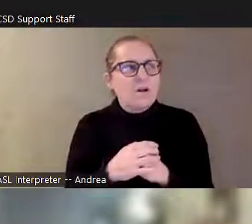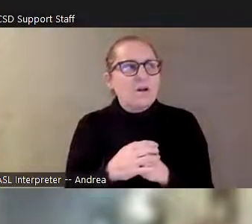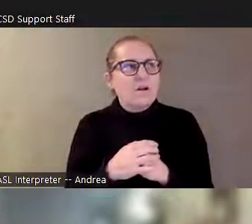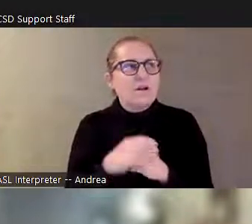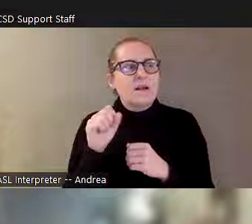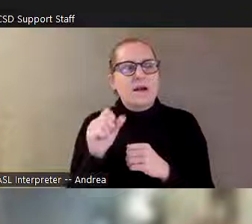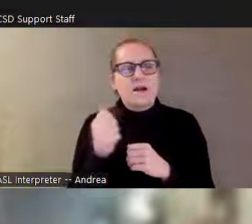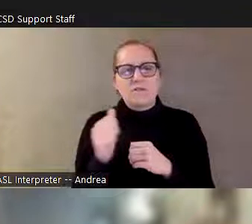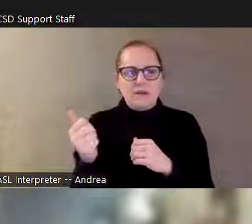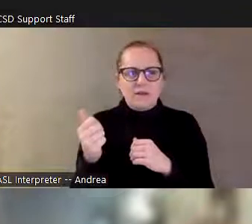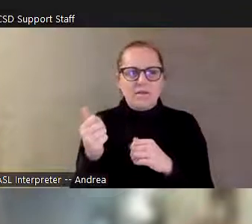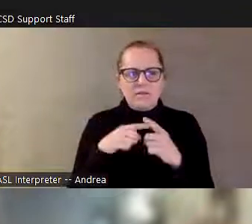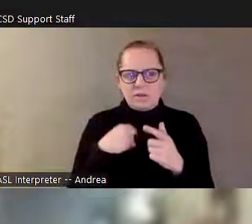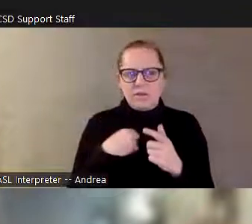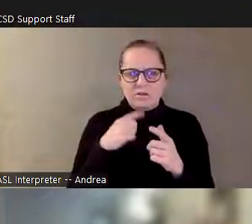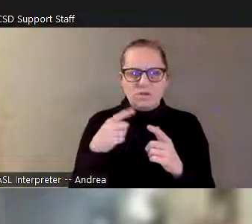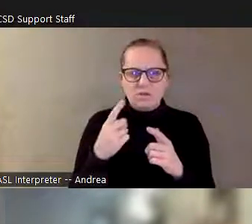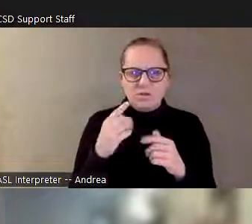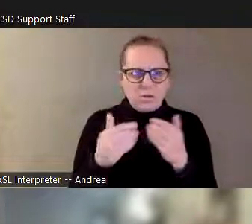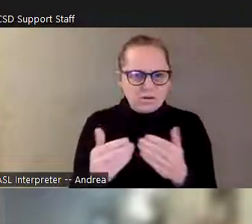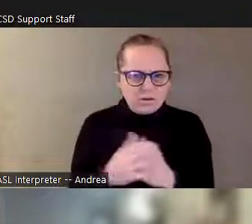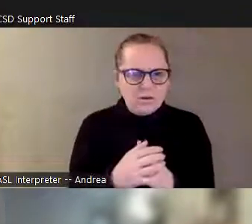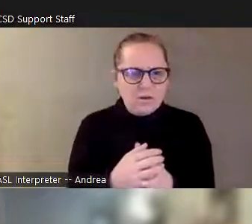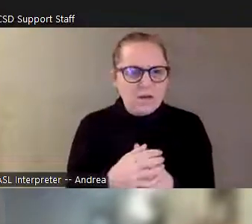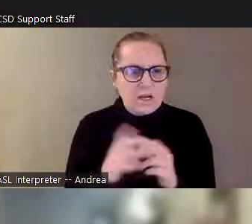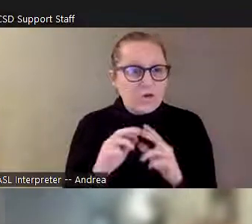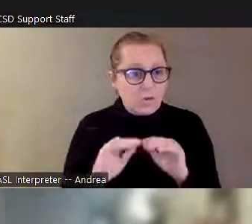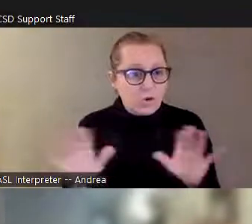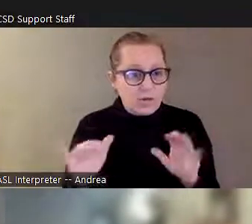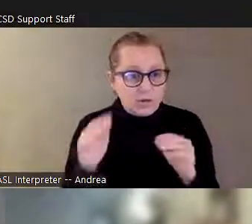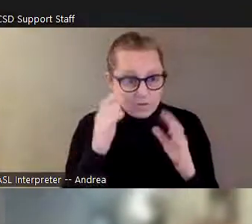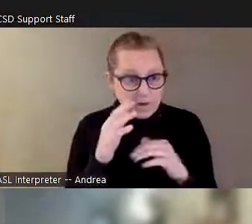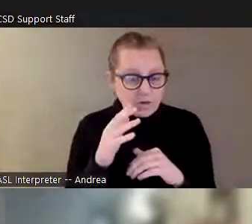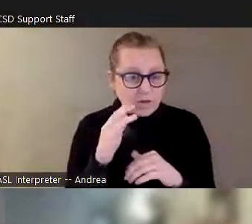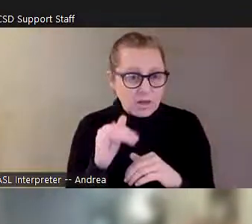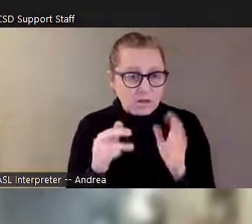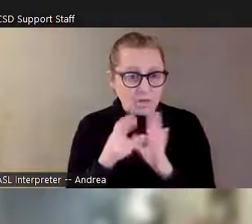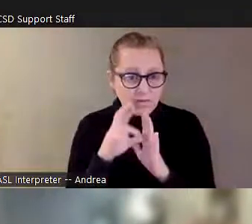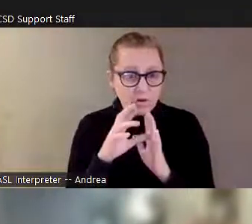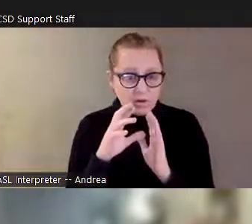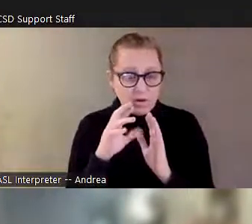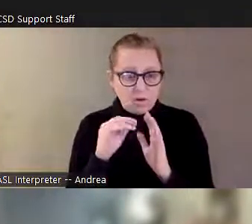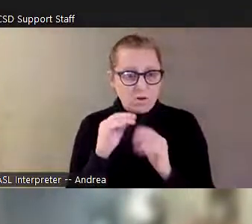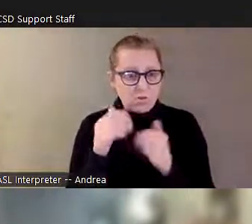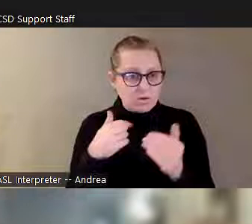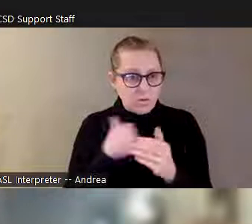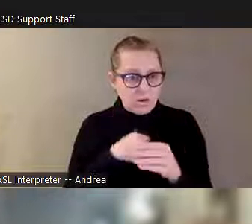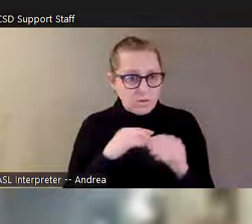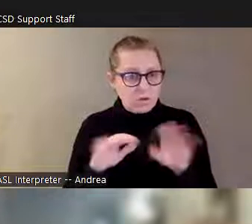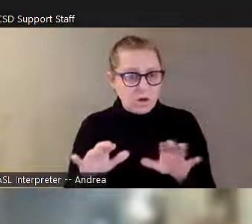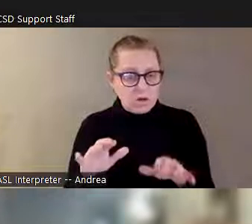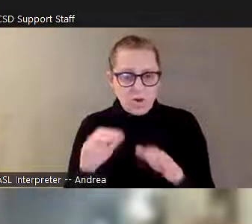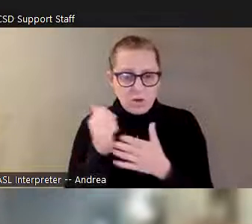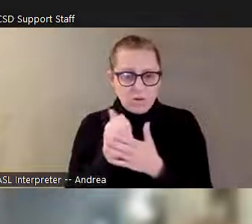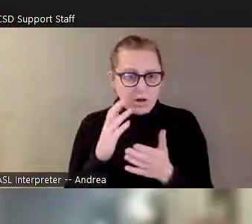everything else to me is just process. So either we're putting out information that's reviewed, processed and pushed out, authorized by the commission, or